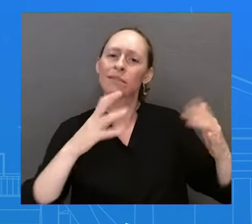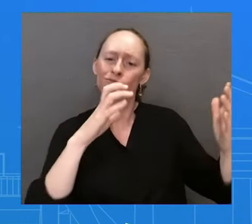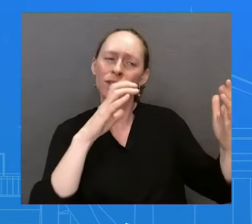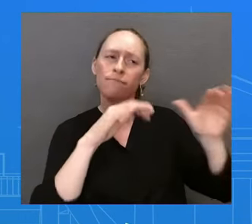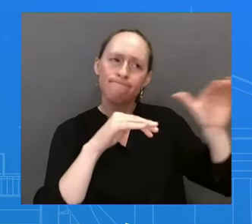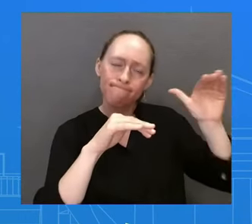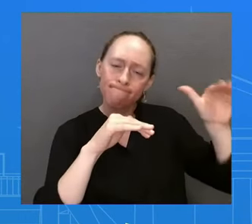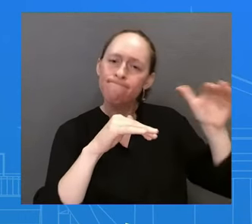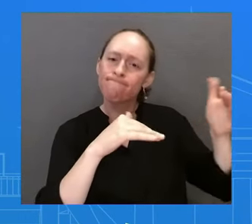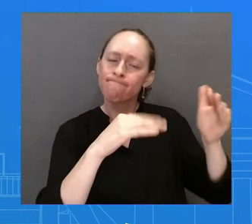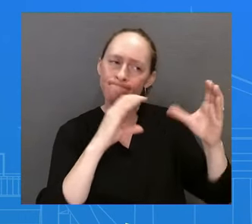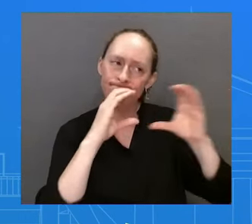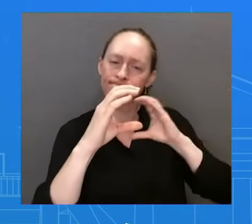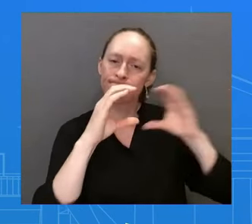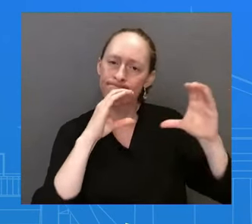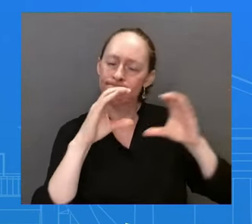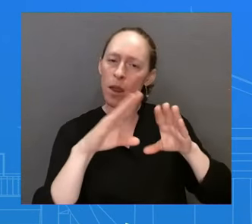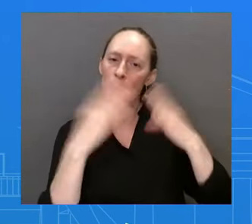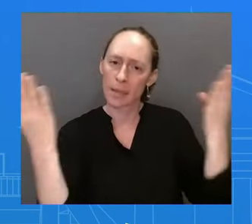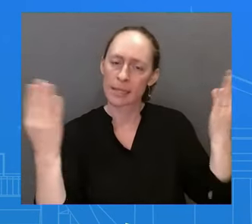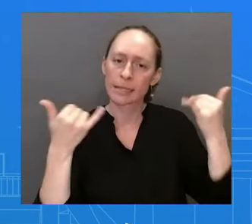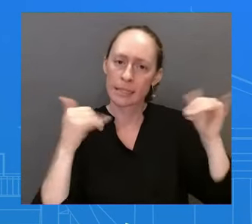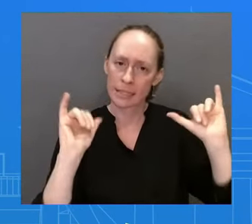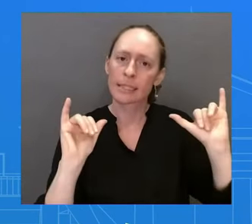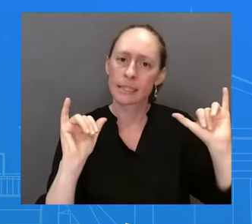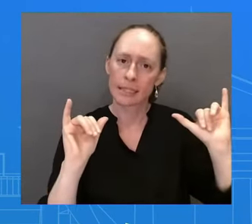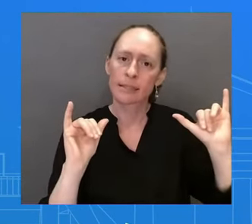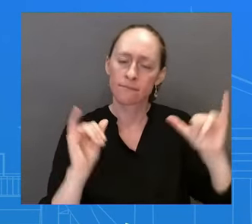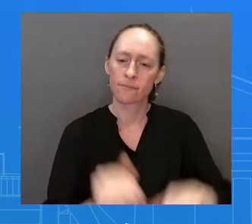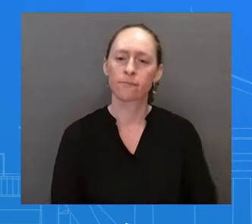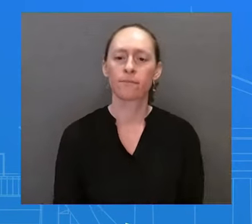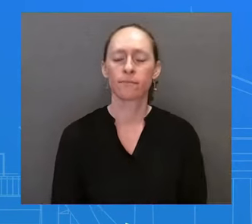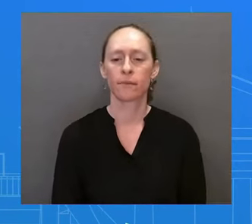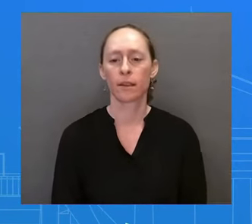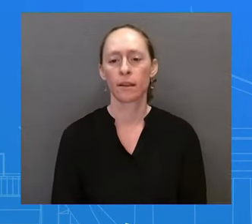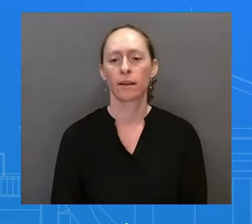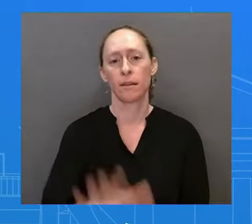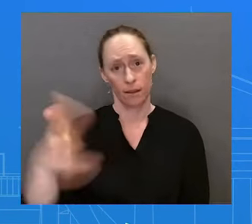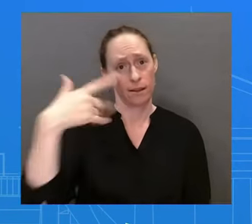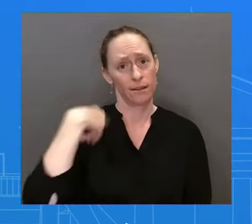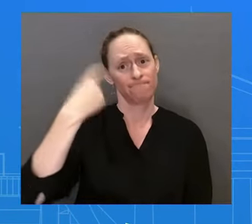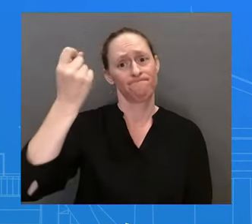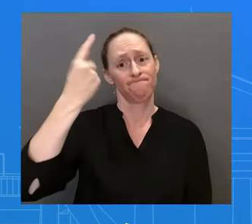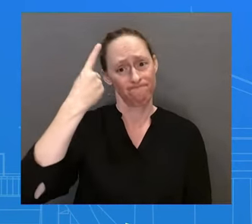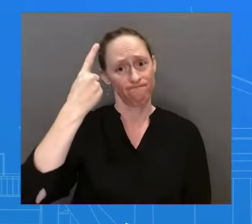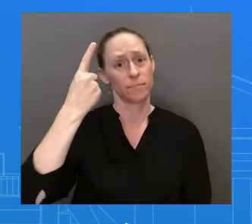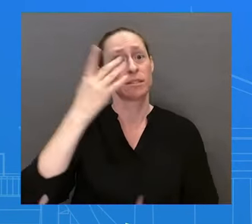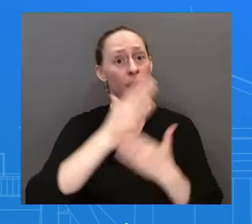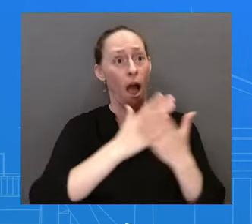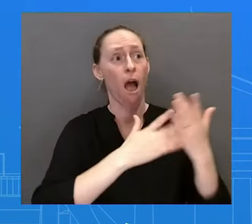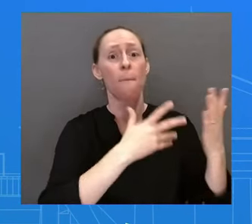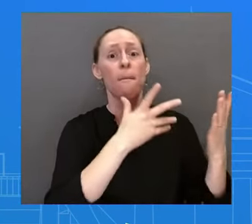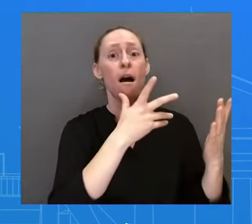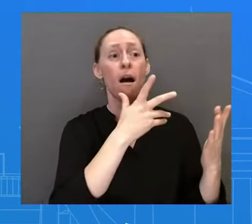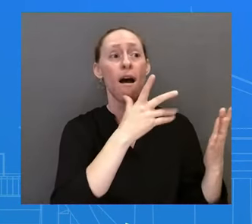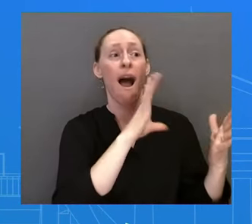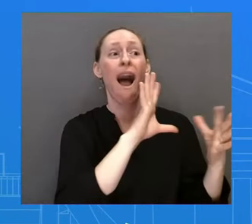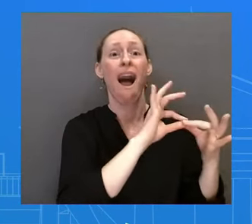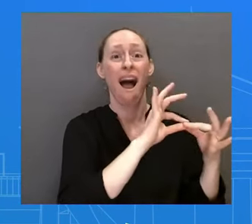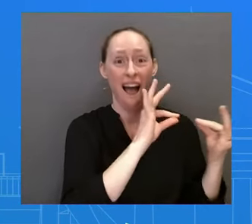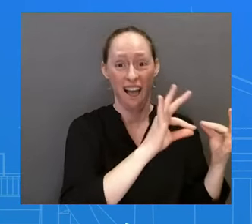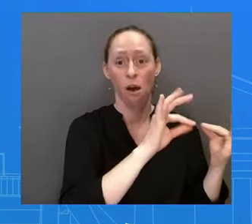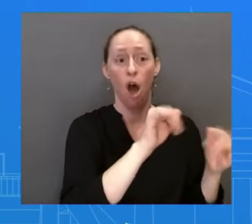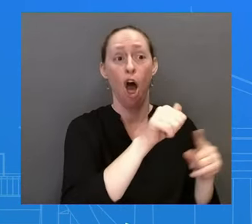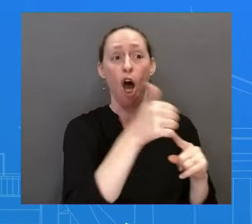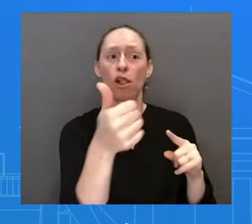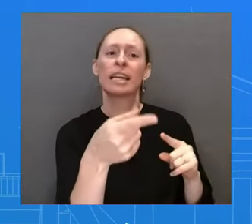some of the important lines of communication, military to military, are not open. And we want to get them back open. So all of that still tracks. But